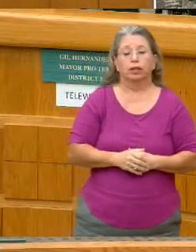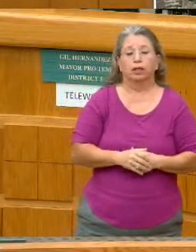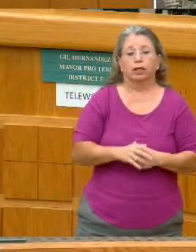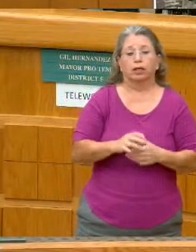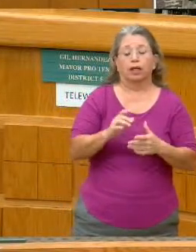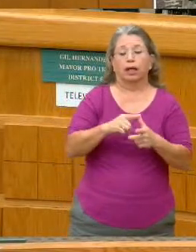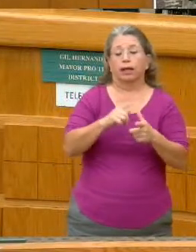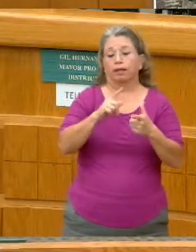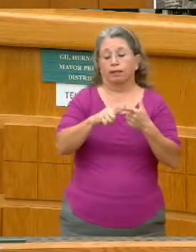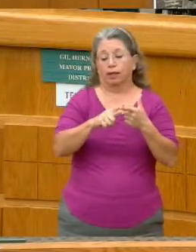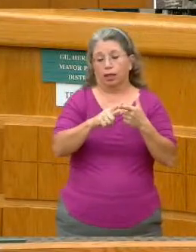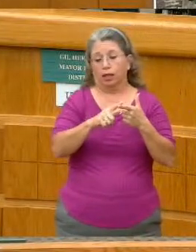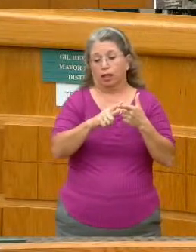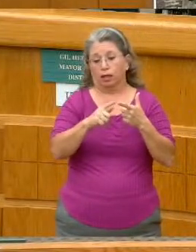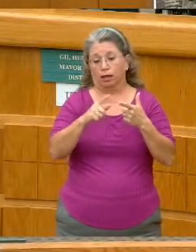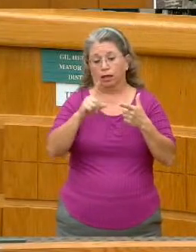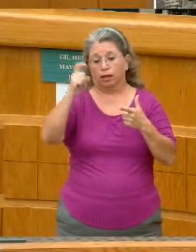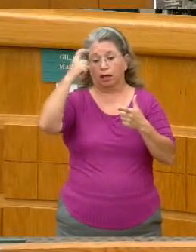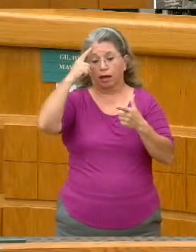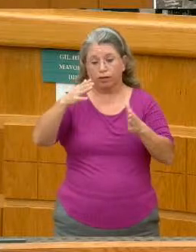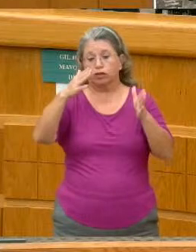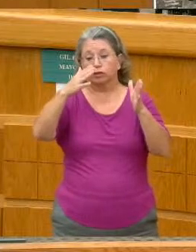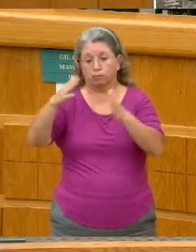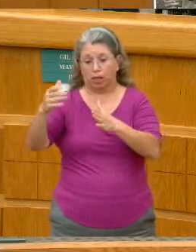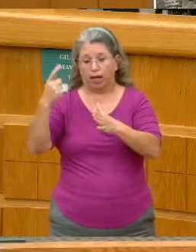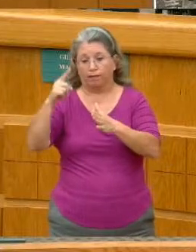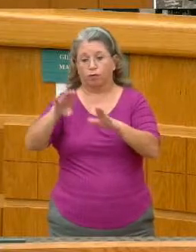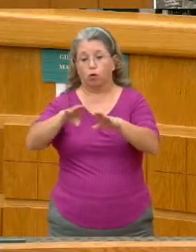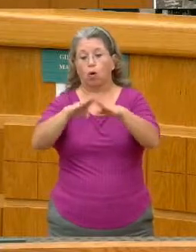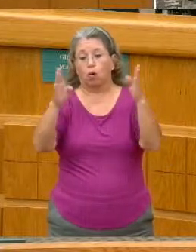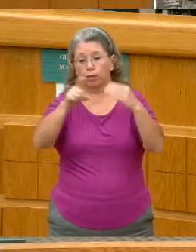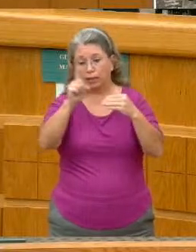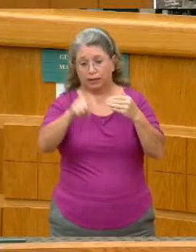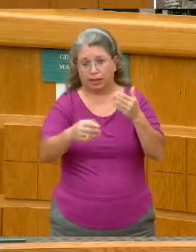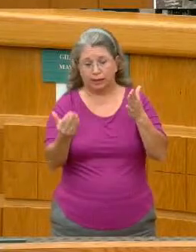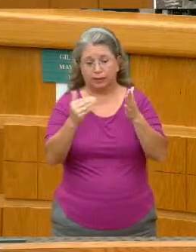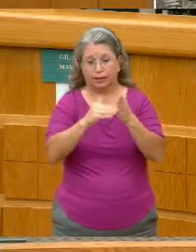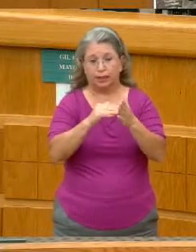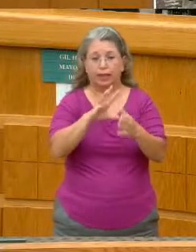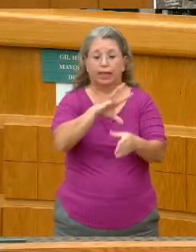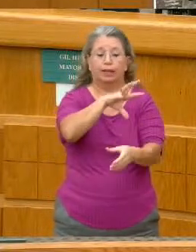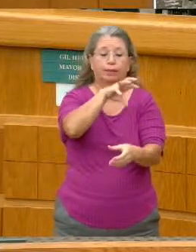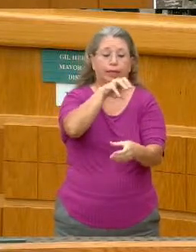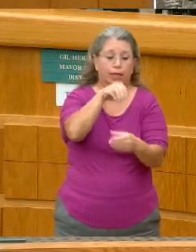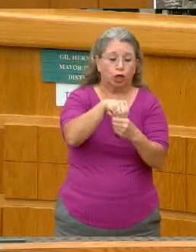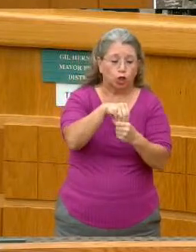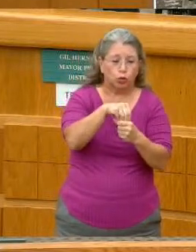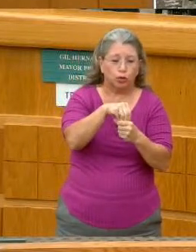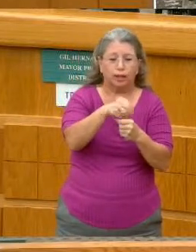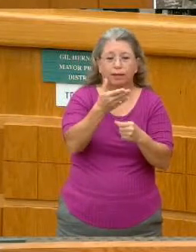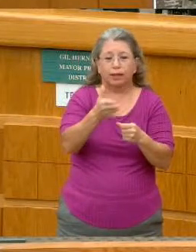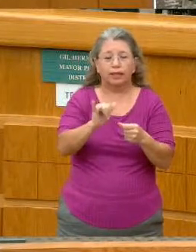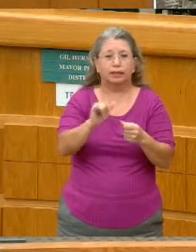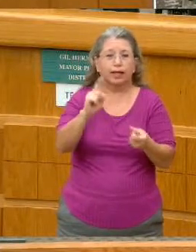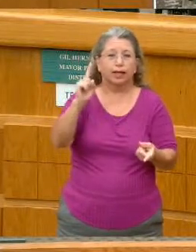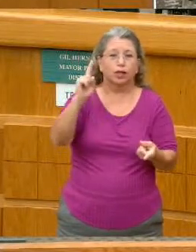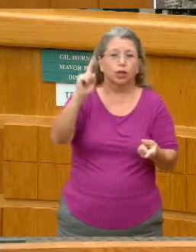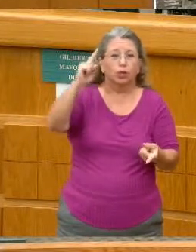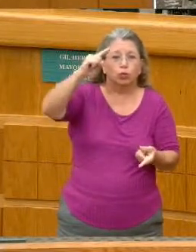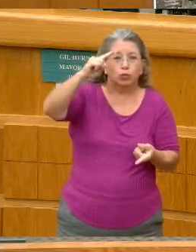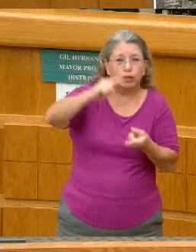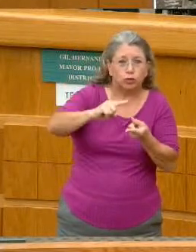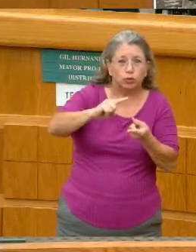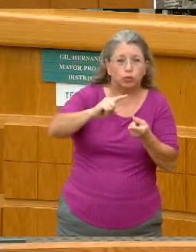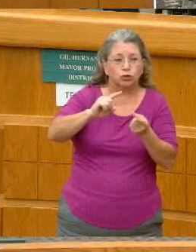reopen Texas, but it included really important measures like reducing crowds in public places, actually